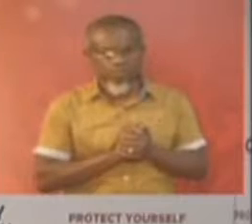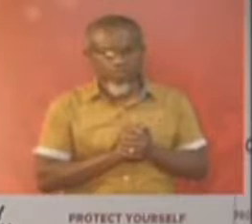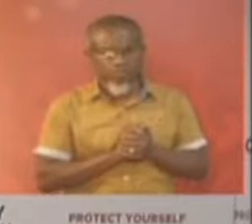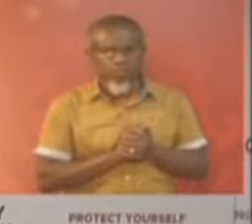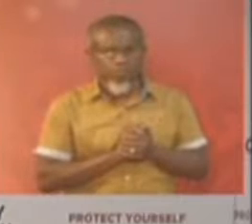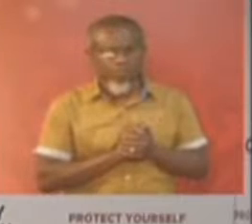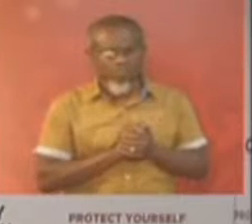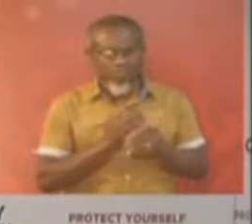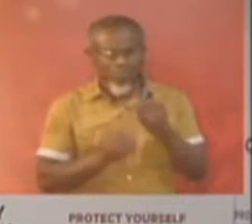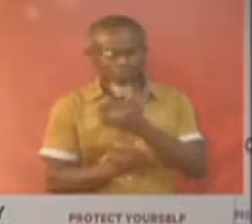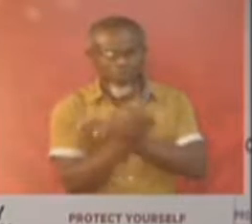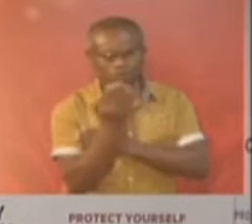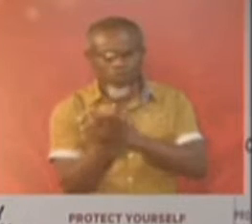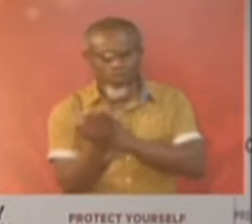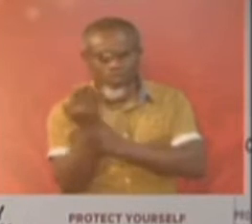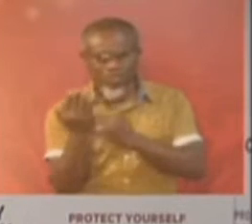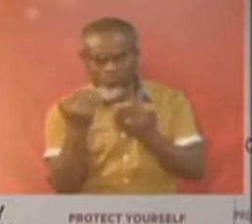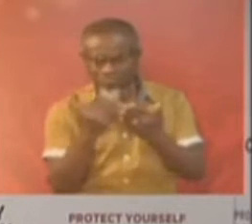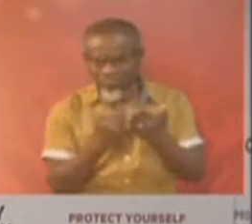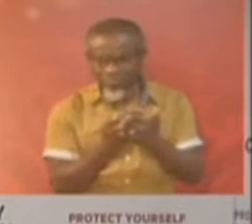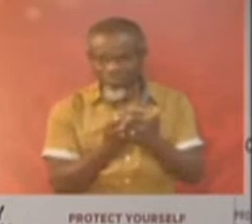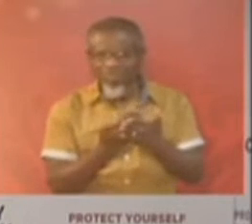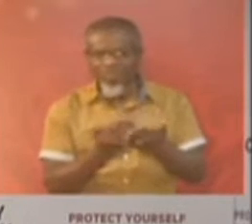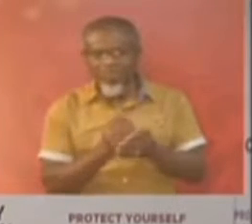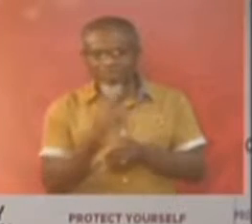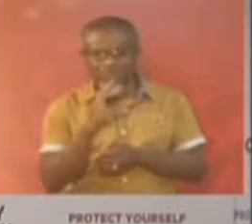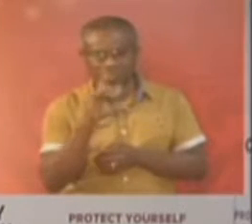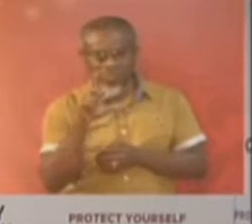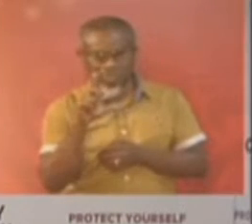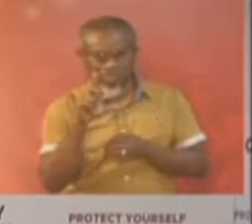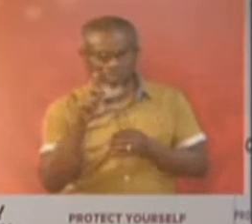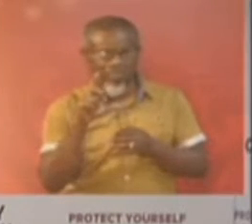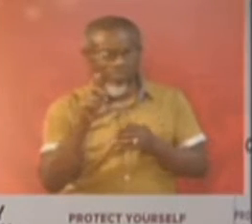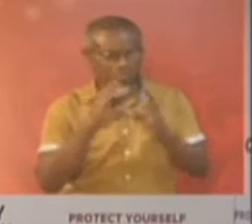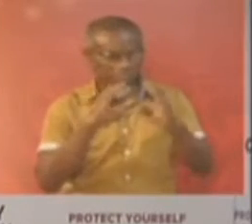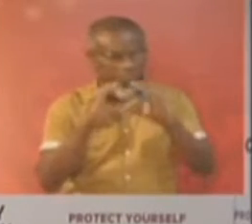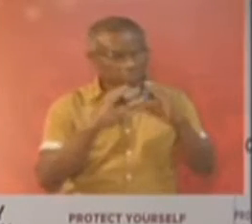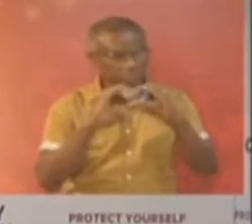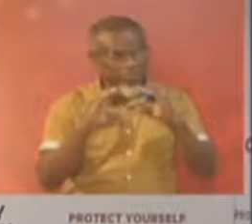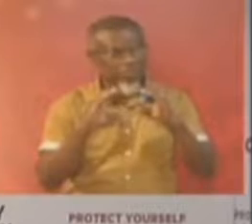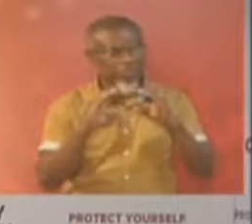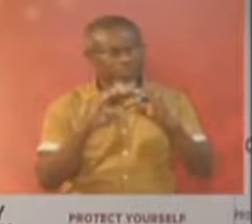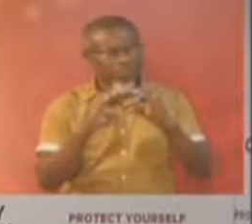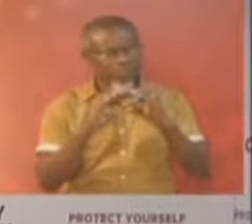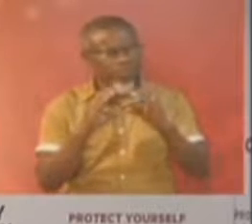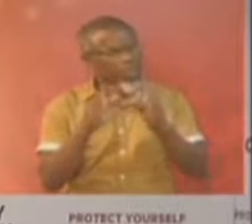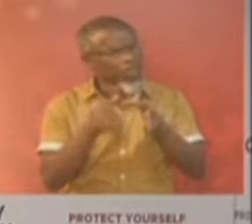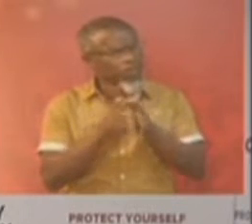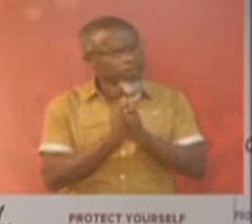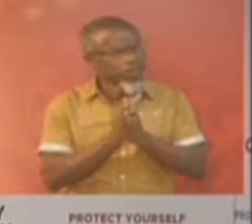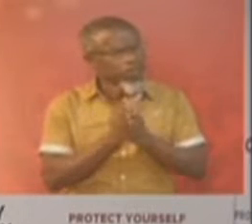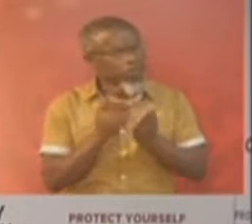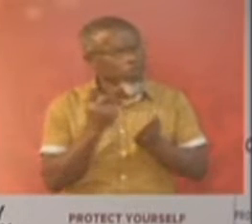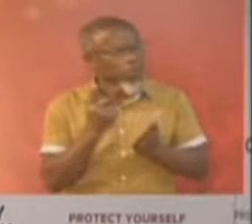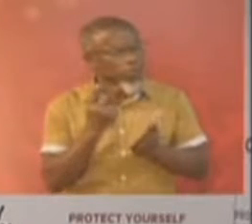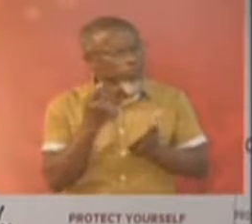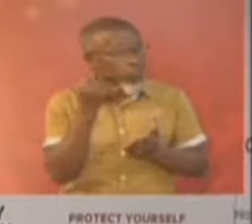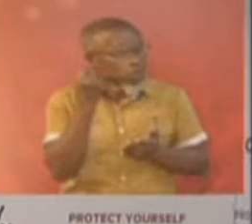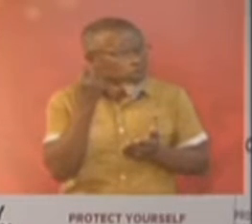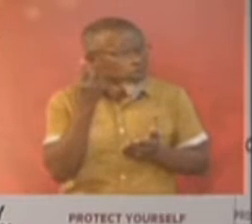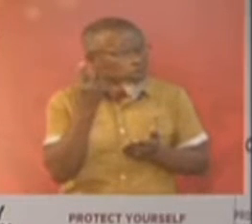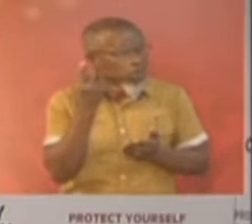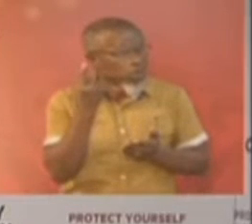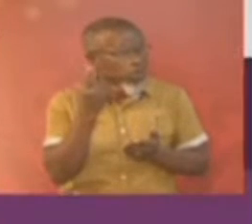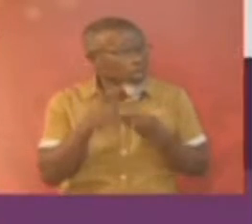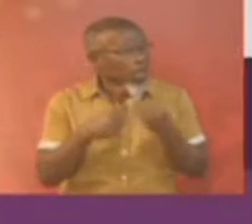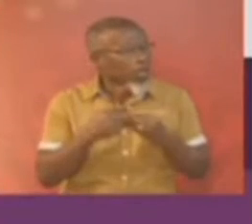Good morning, Natalie Singh, CL Communications. I wanted to find out one thing regarding young people at